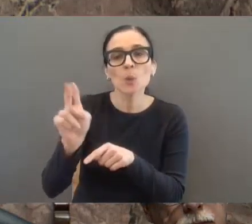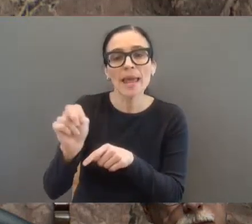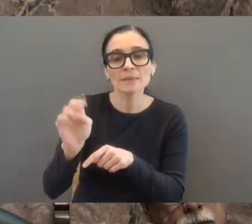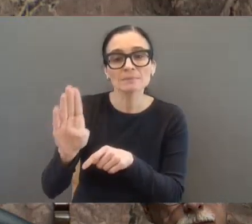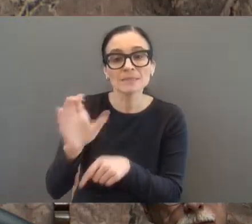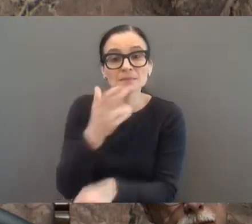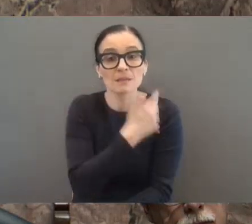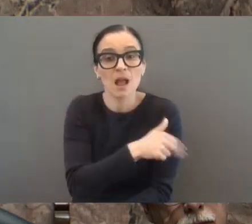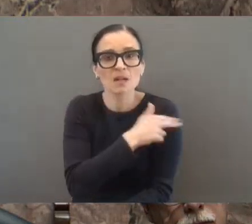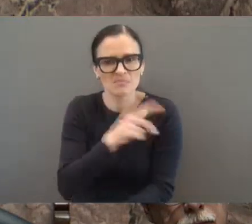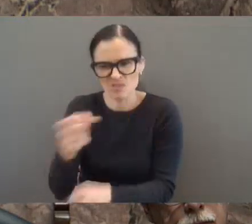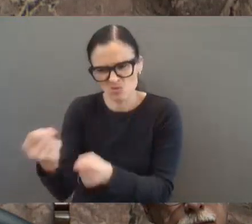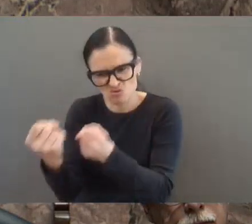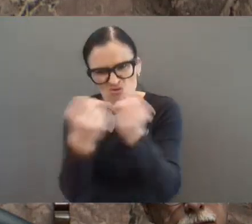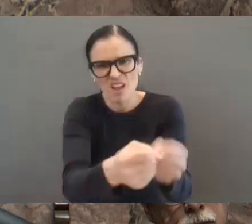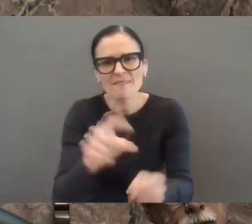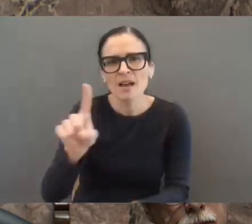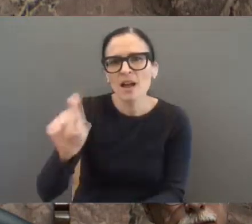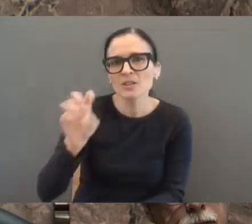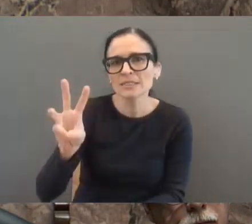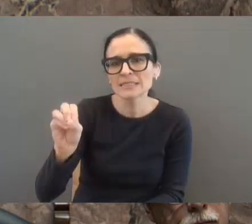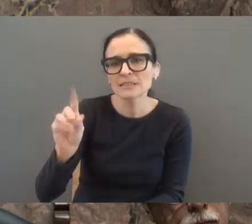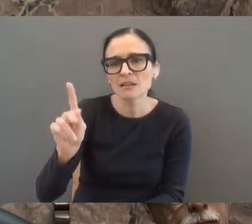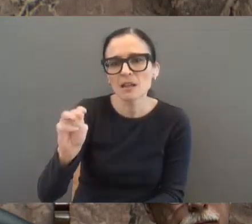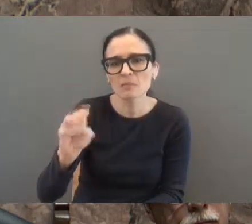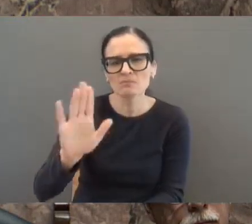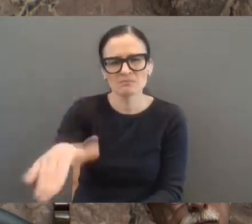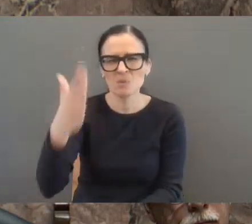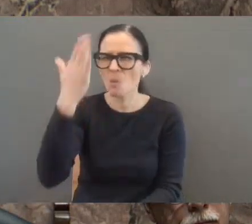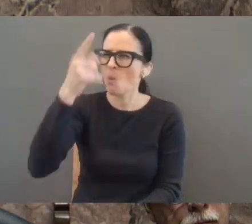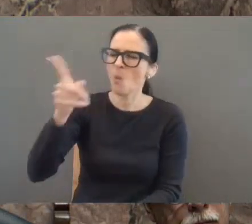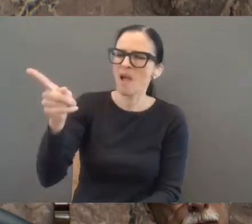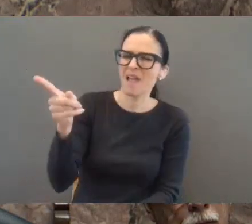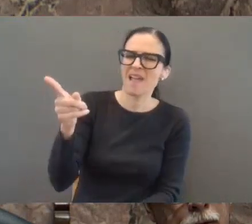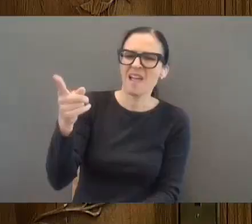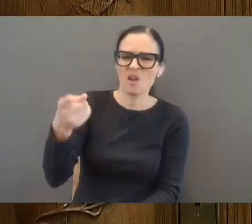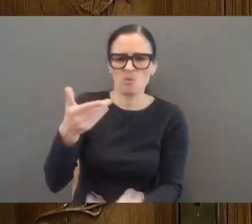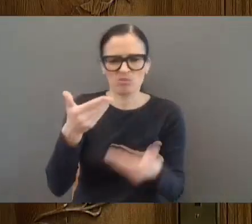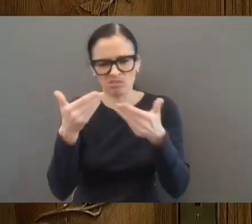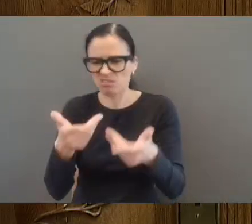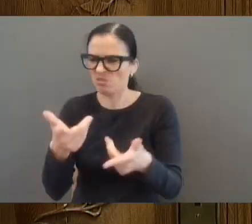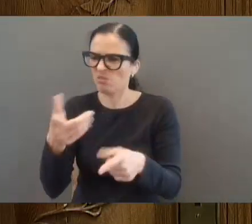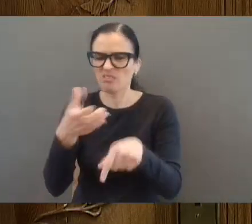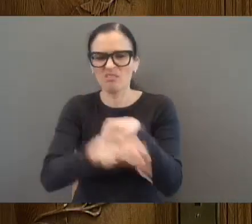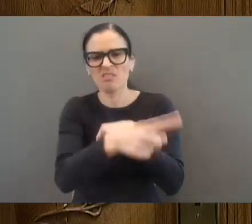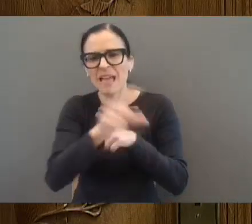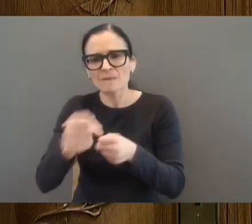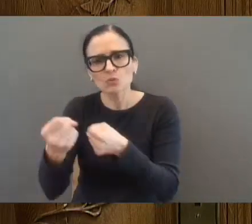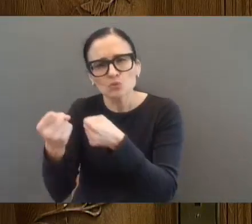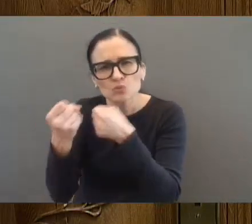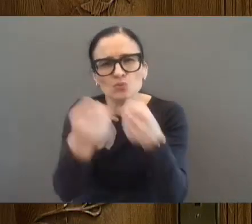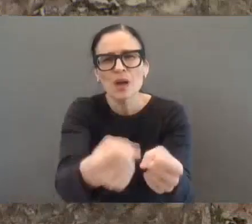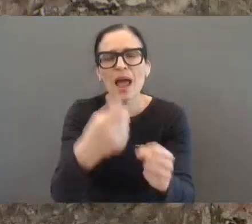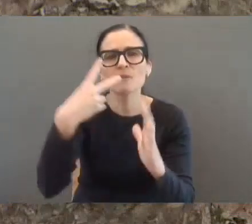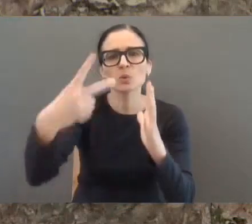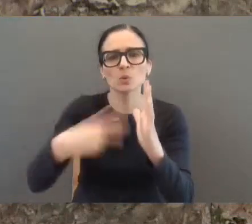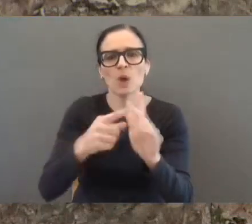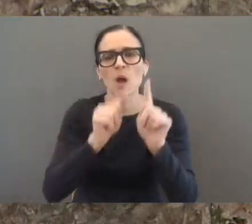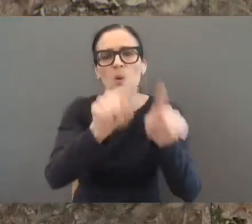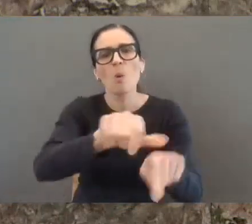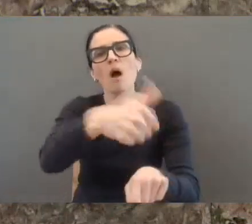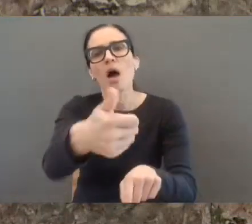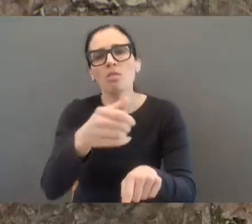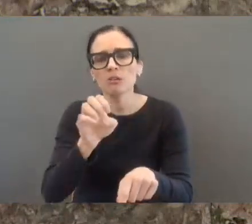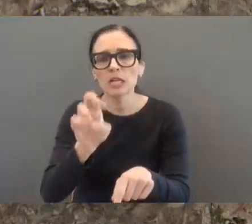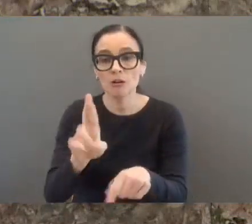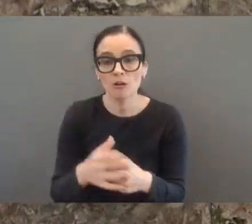2-hour ambulance ride to an open ER? Minister. Thank you, Honourable Speaker, and thank you to the